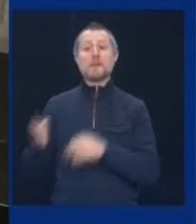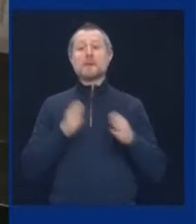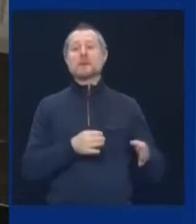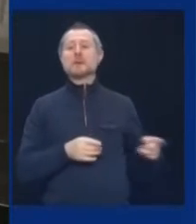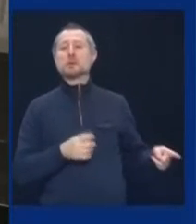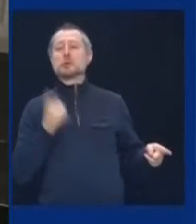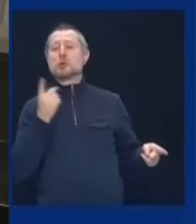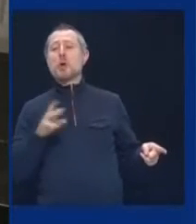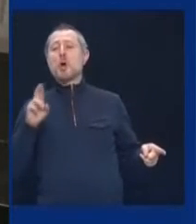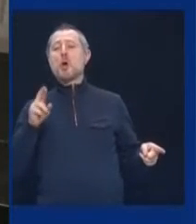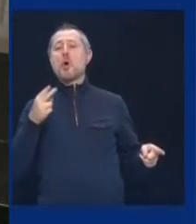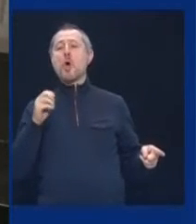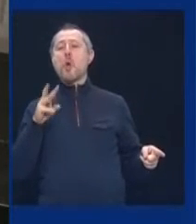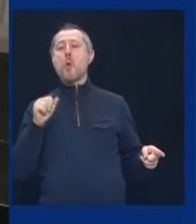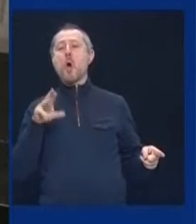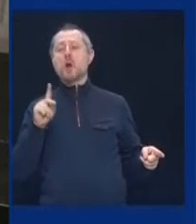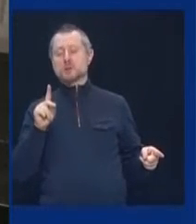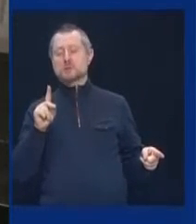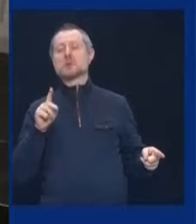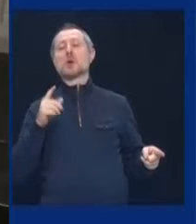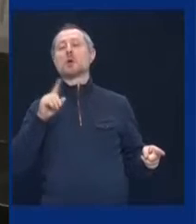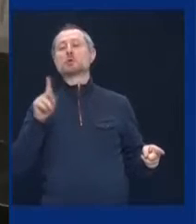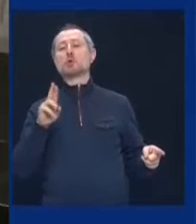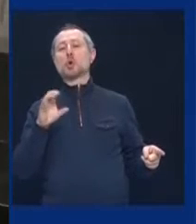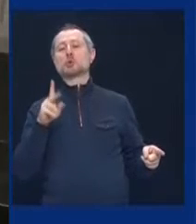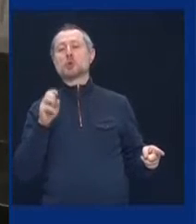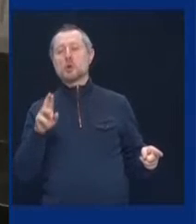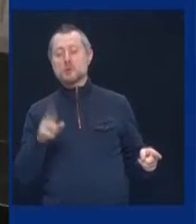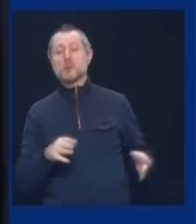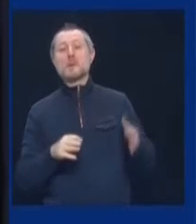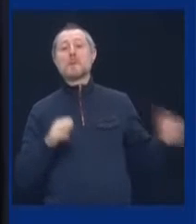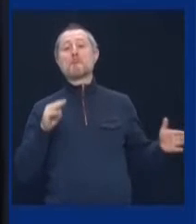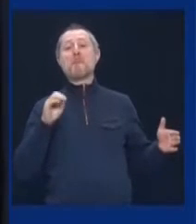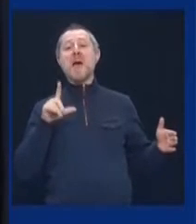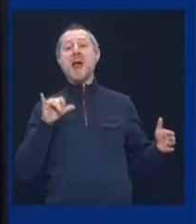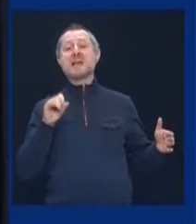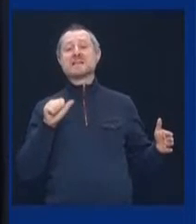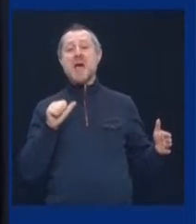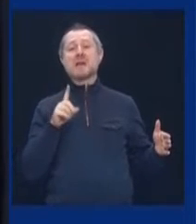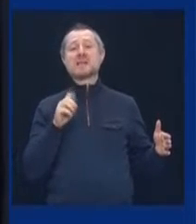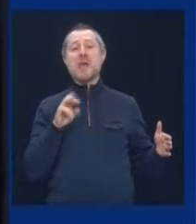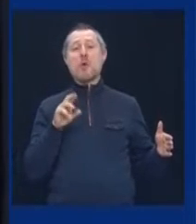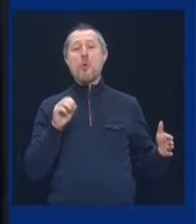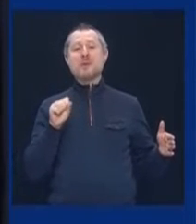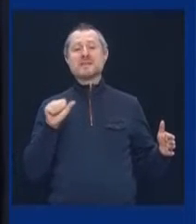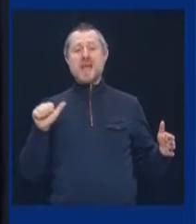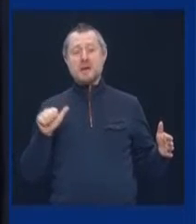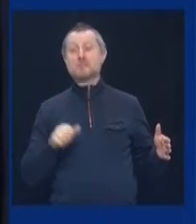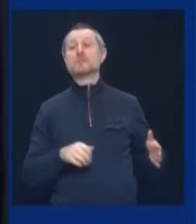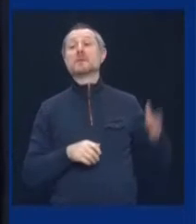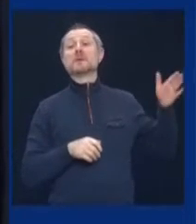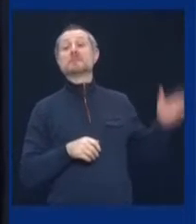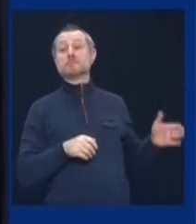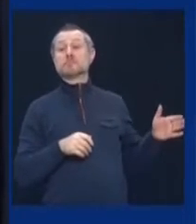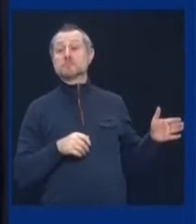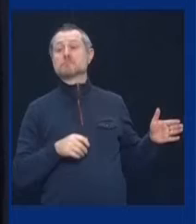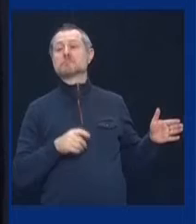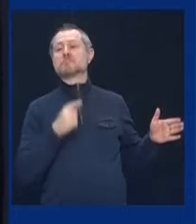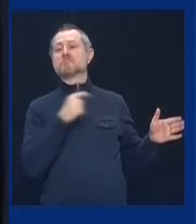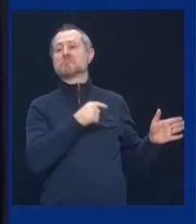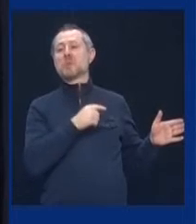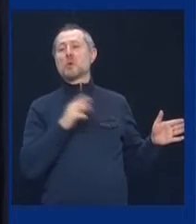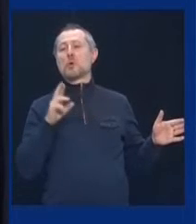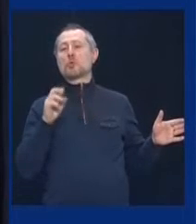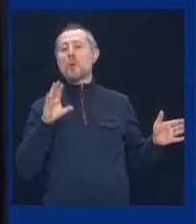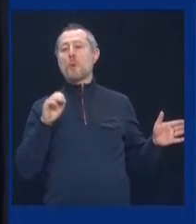Governor, Robert Mejica, Budget Director, and many other hats, MTA,